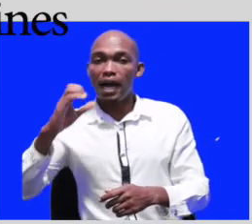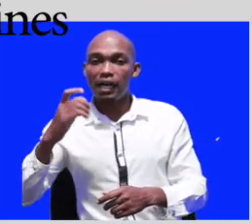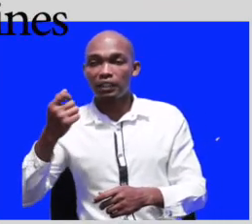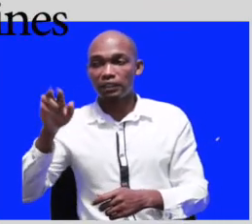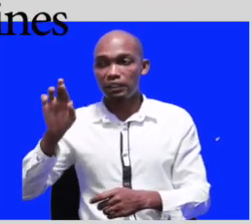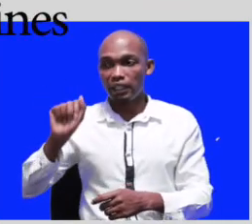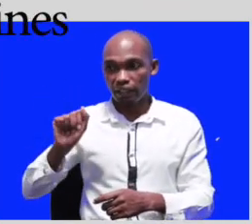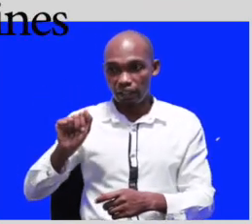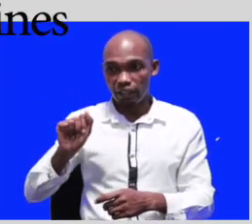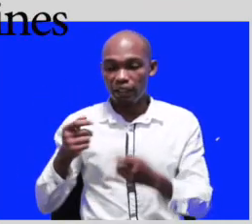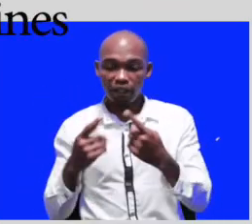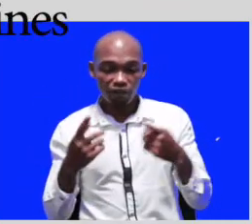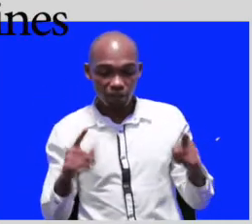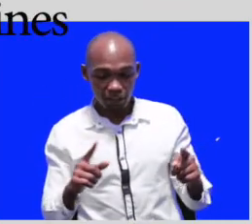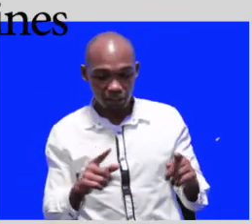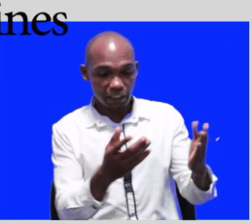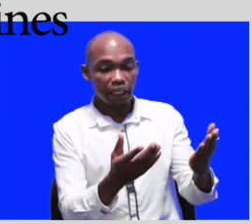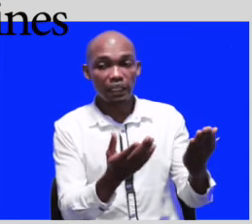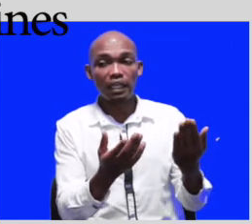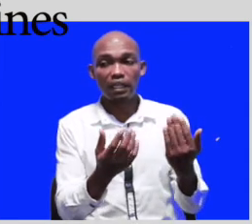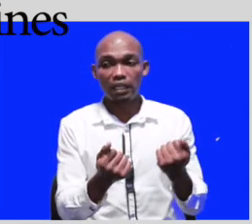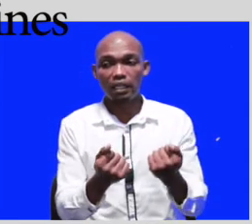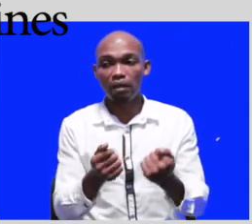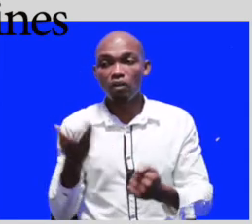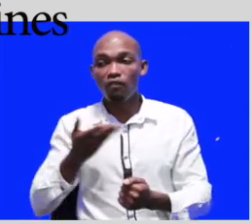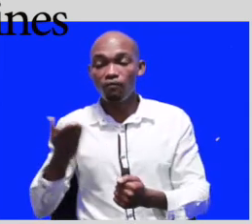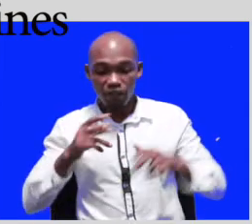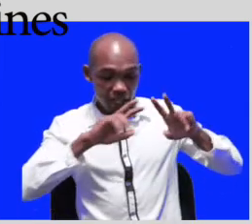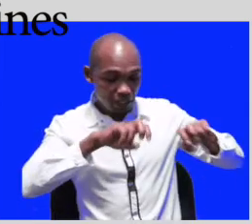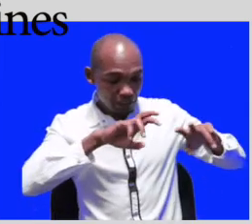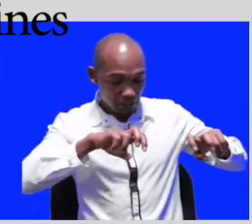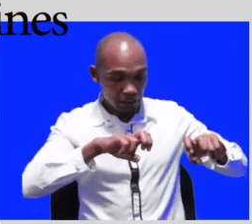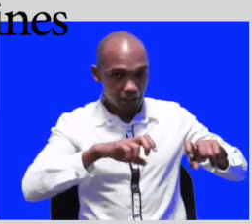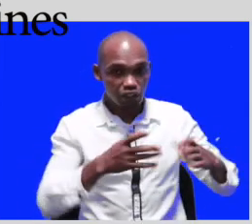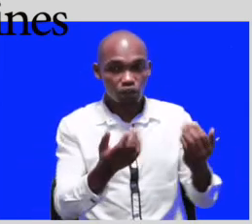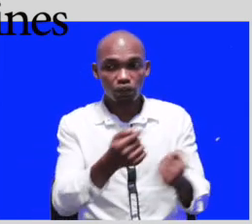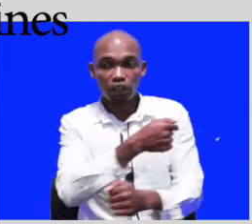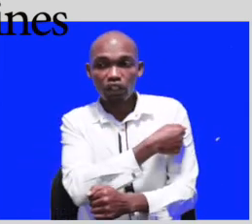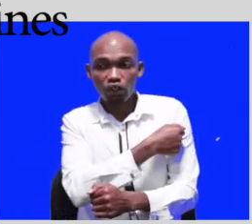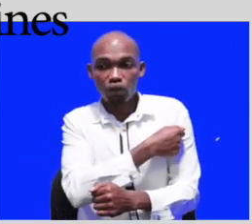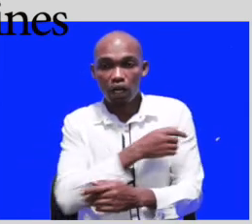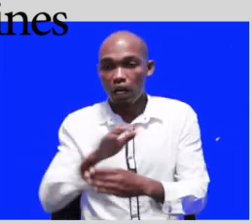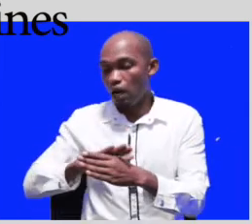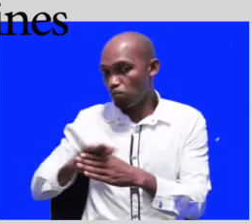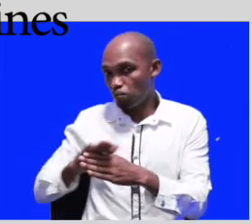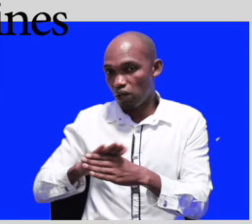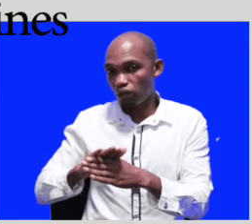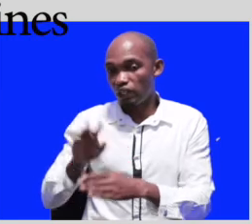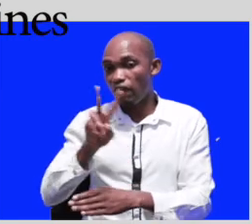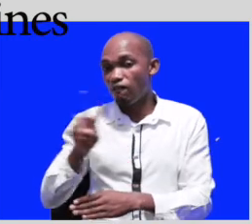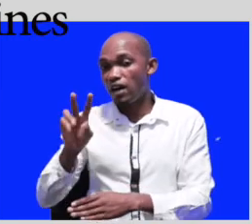And third is it enables further research to find cure for overseas of germs, bacteria, and